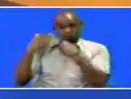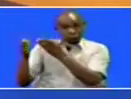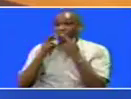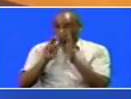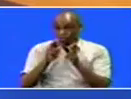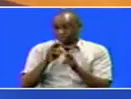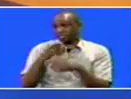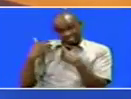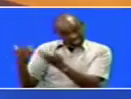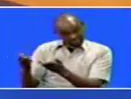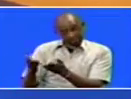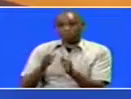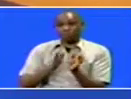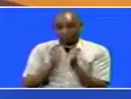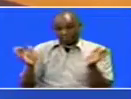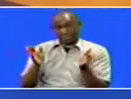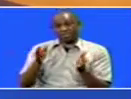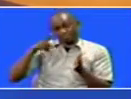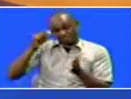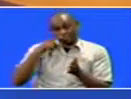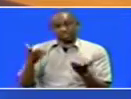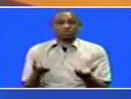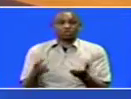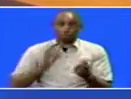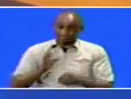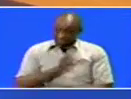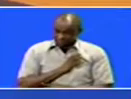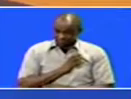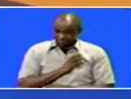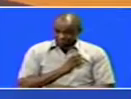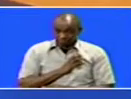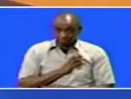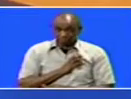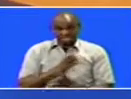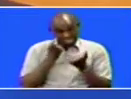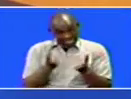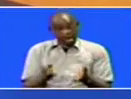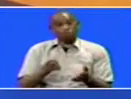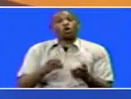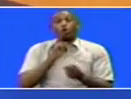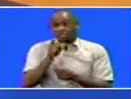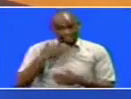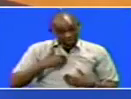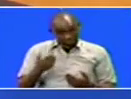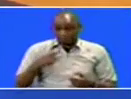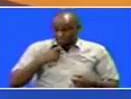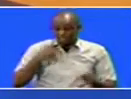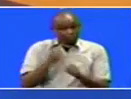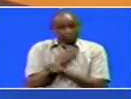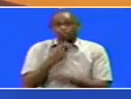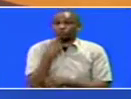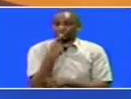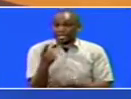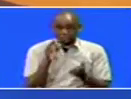report to our Public Accounts and Investment Committee. And by virtue of our standing orders, I am barred from